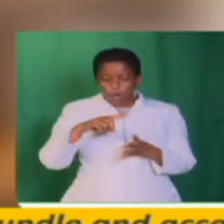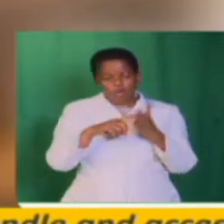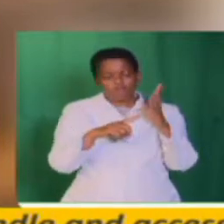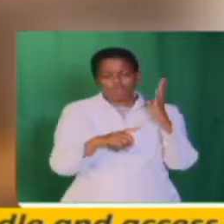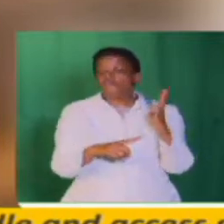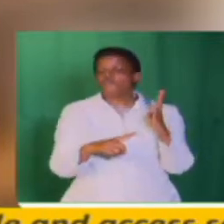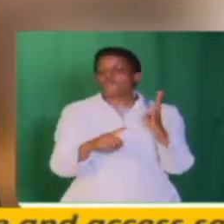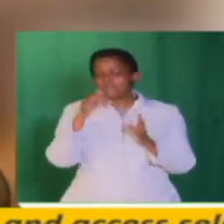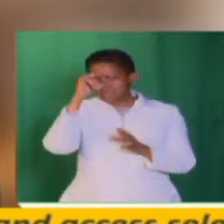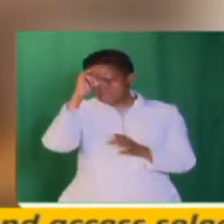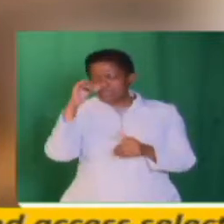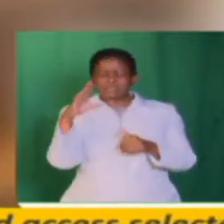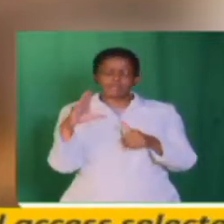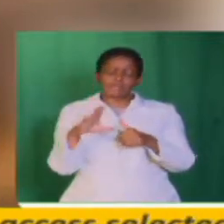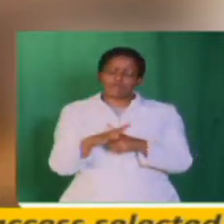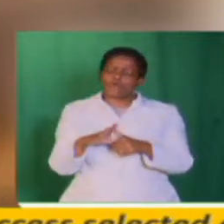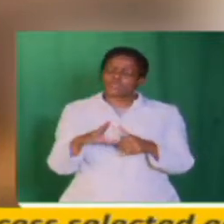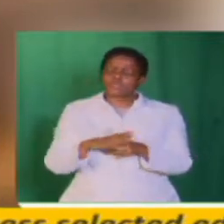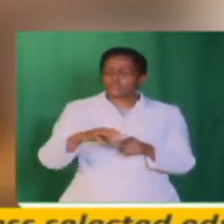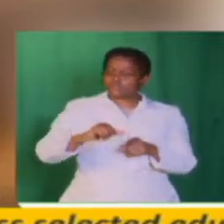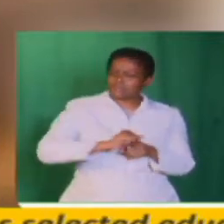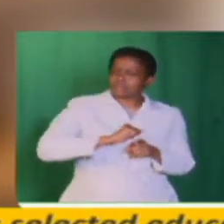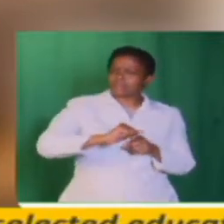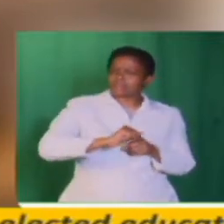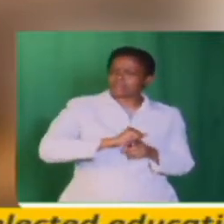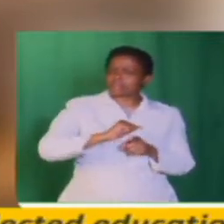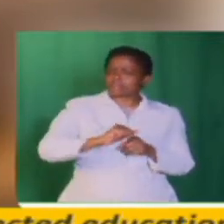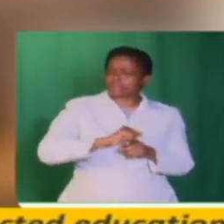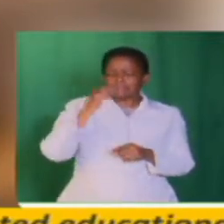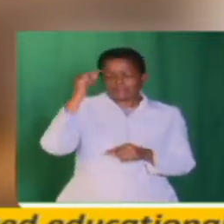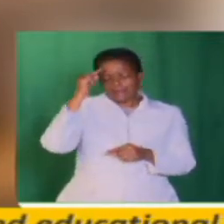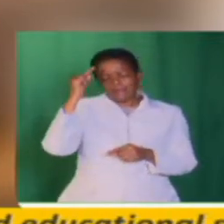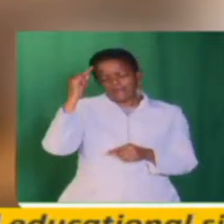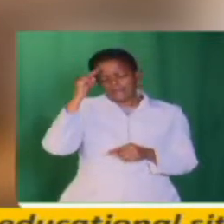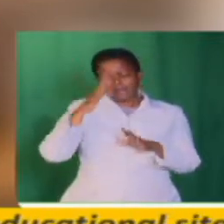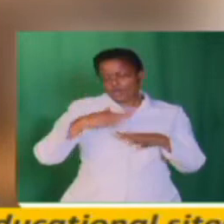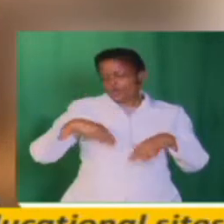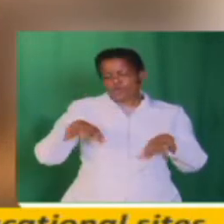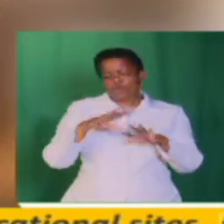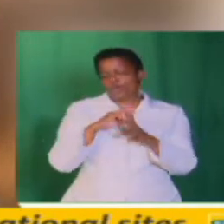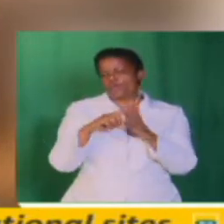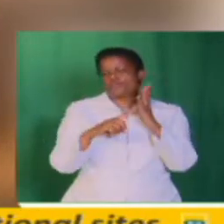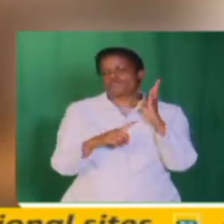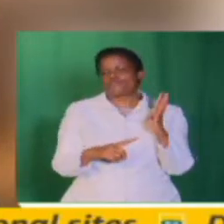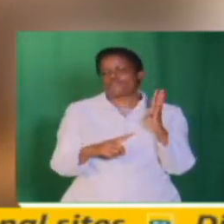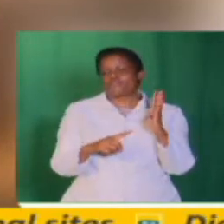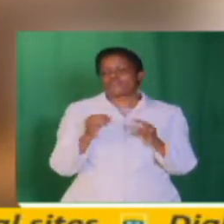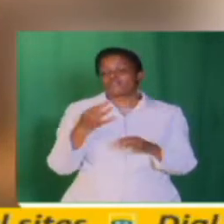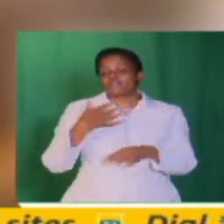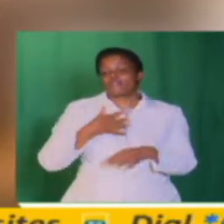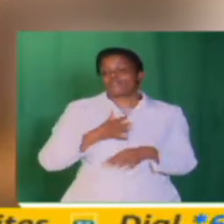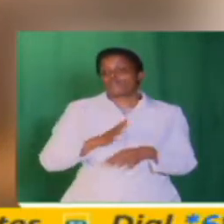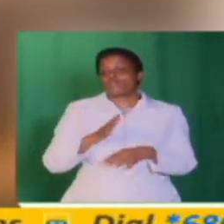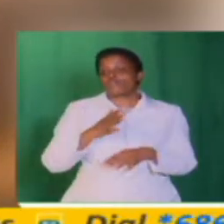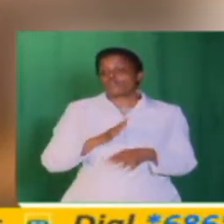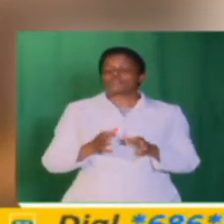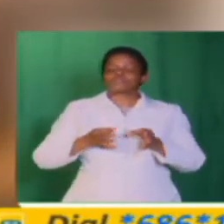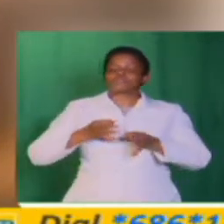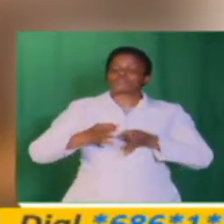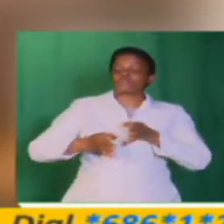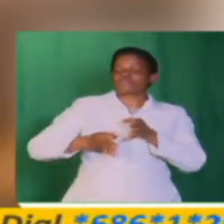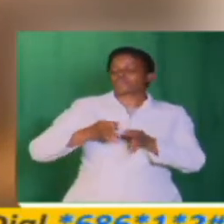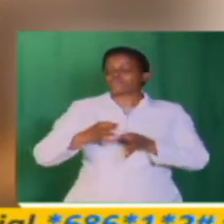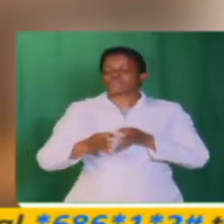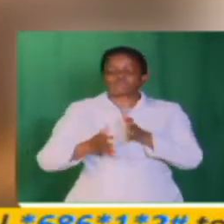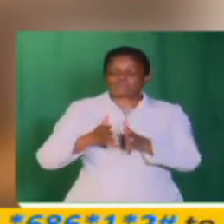the learner to actually practice all of them or grasp all of them in order for the learner to be able to actually start to express their